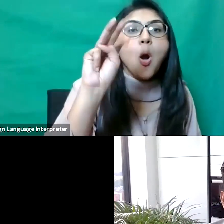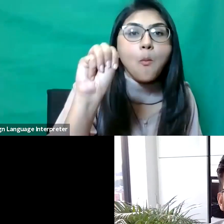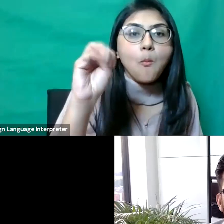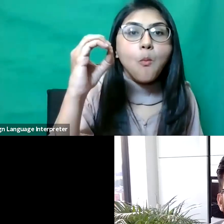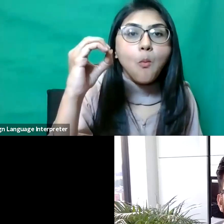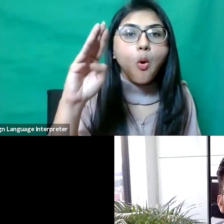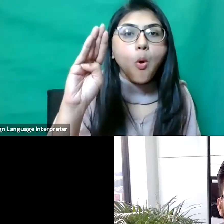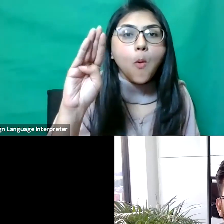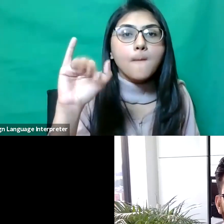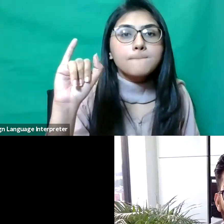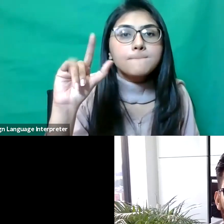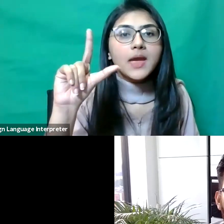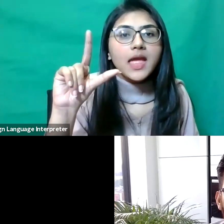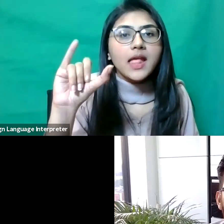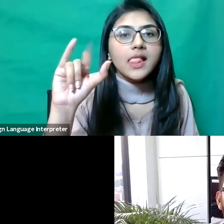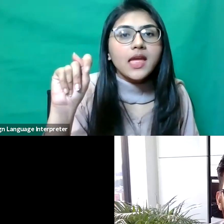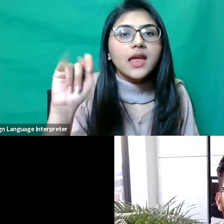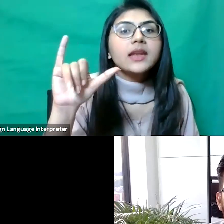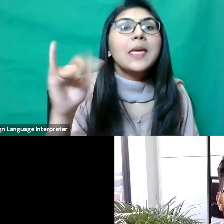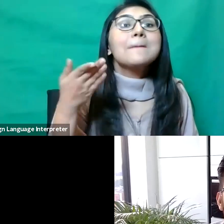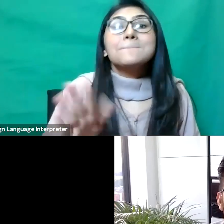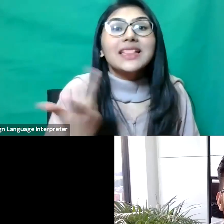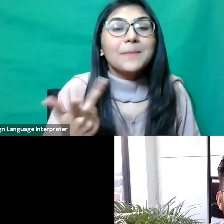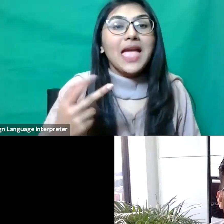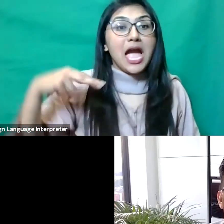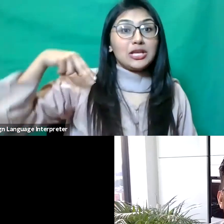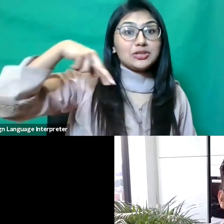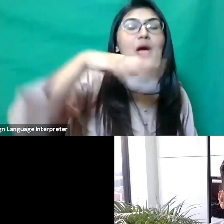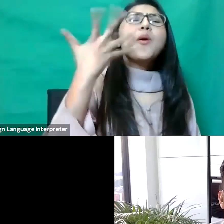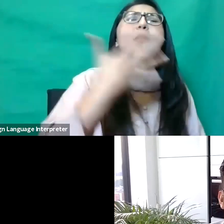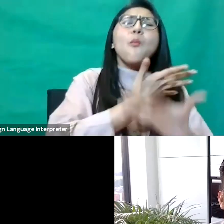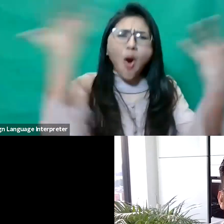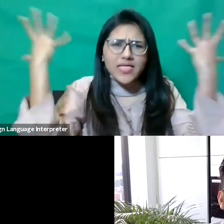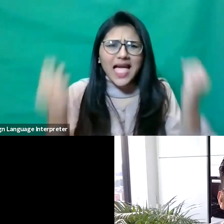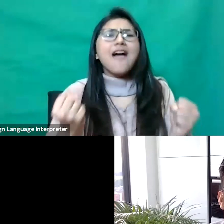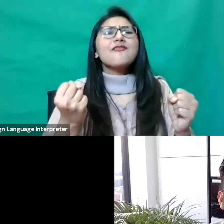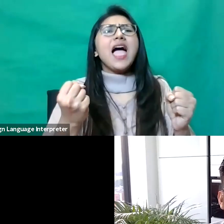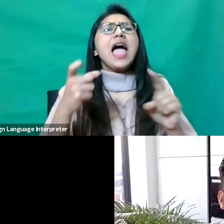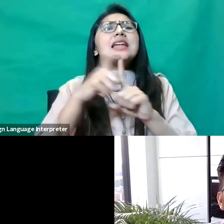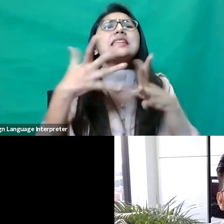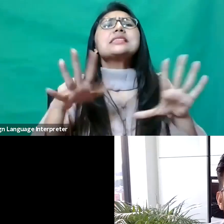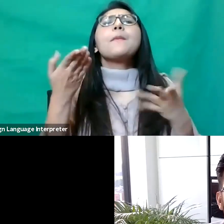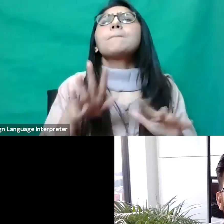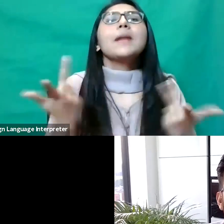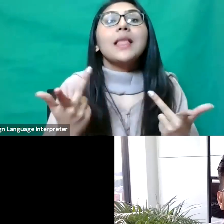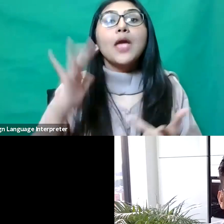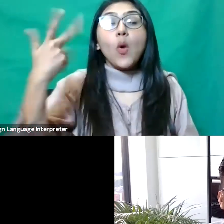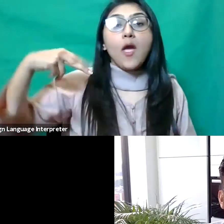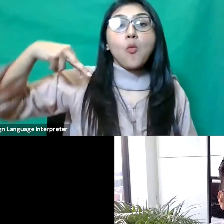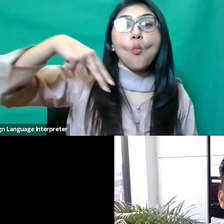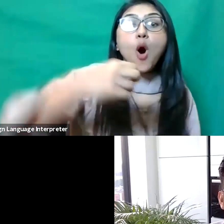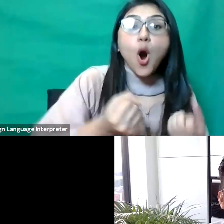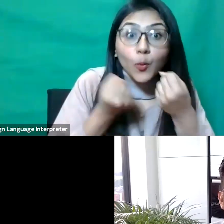lot of places, they consider a disability to be mobility related because you can't move around. A lot of places